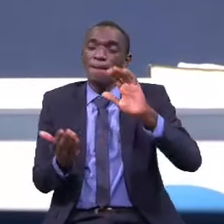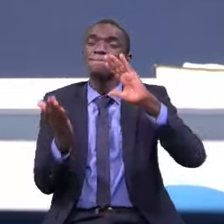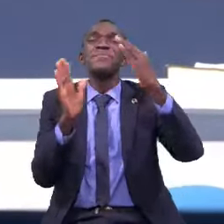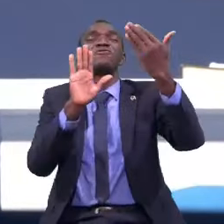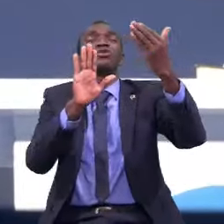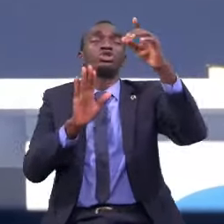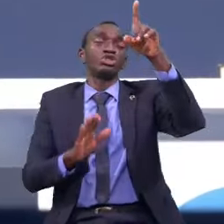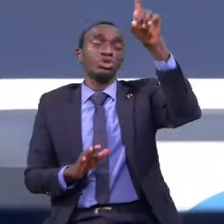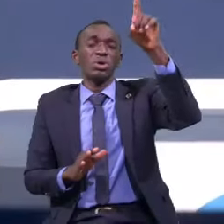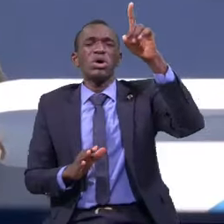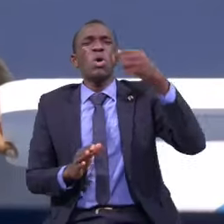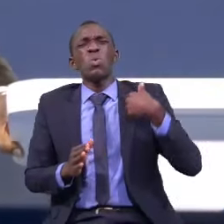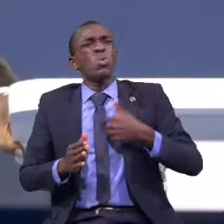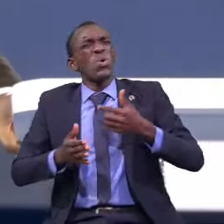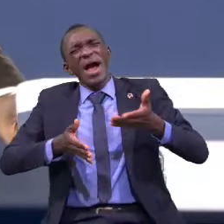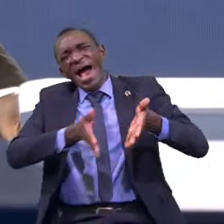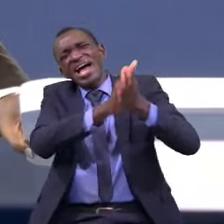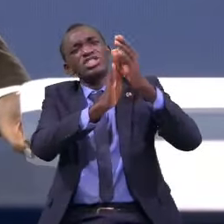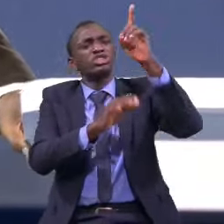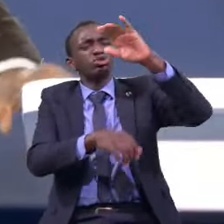asking that you will touch everyone.